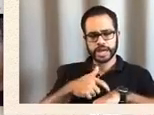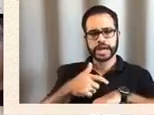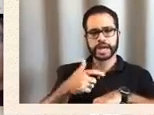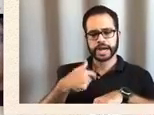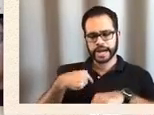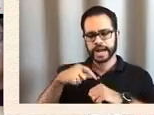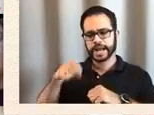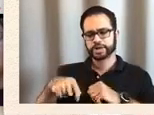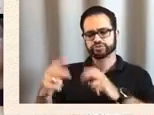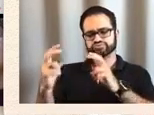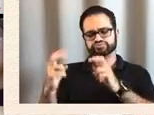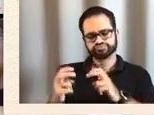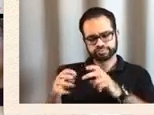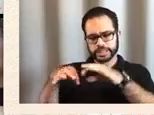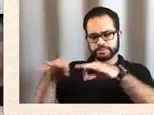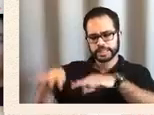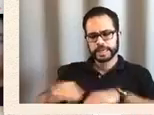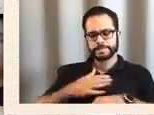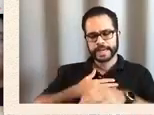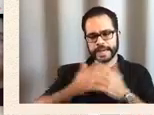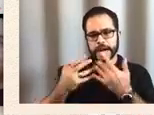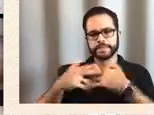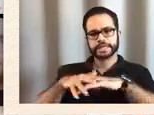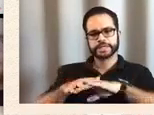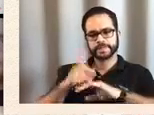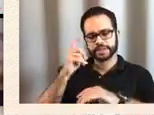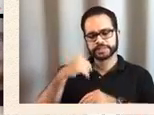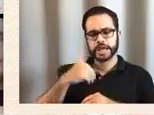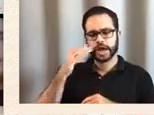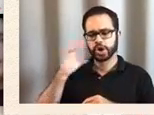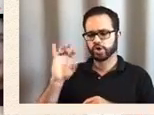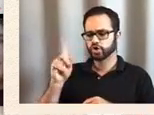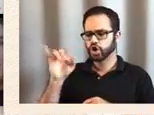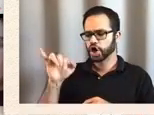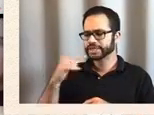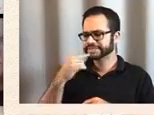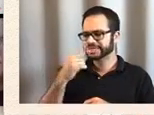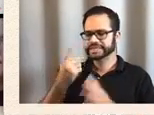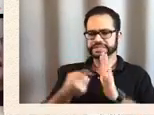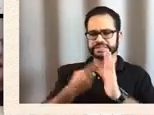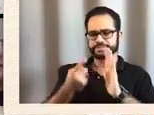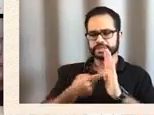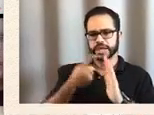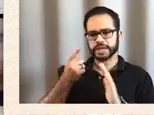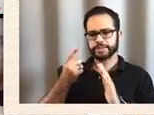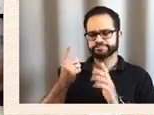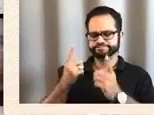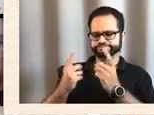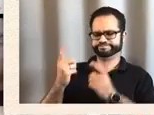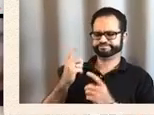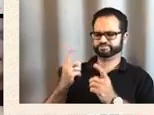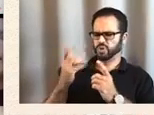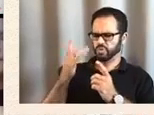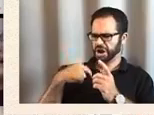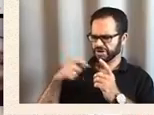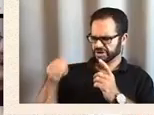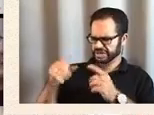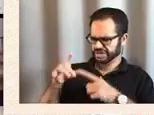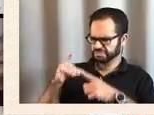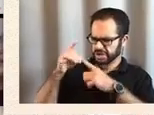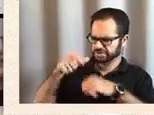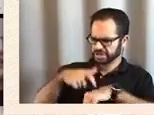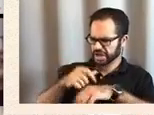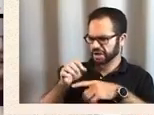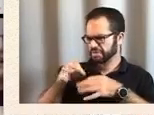and explain my accommodation, because I know Carly was saying sometimes people would question why you would need extra time. I had